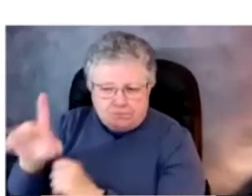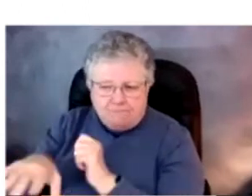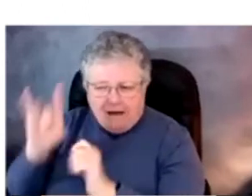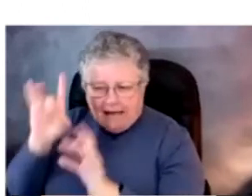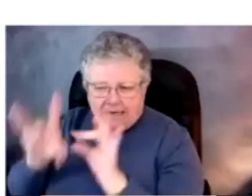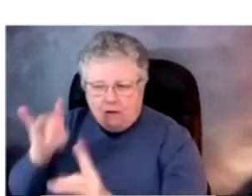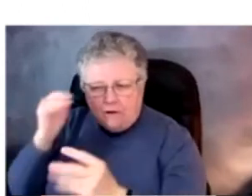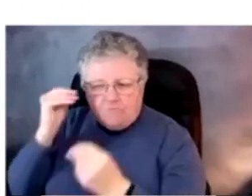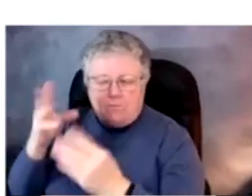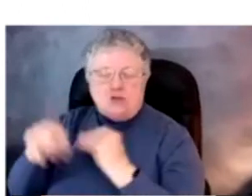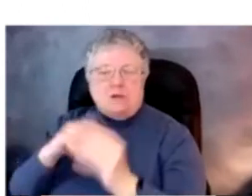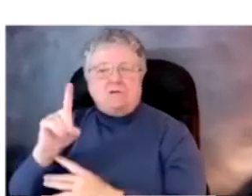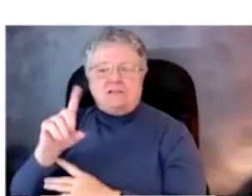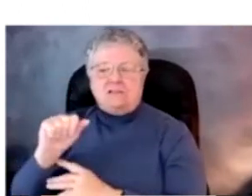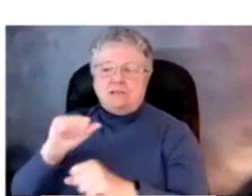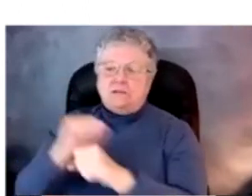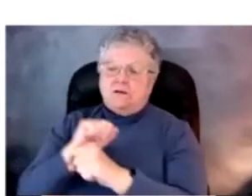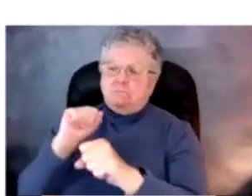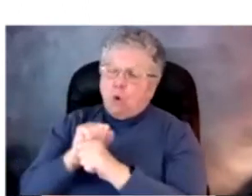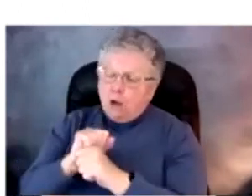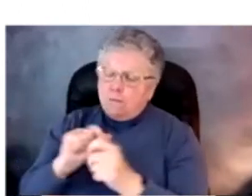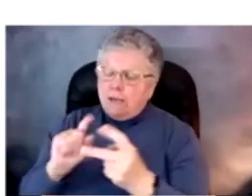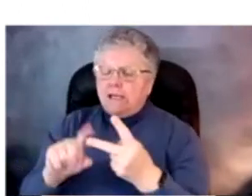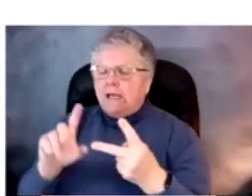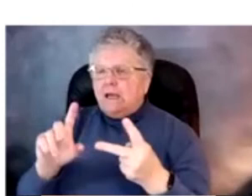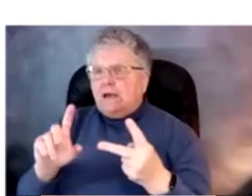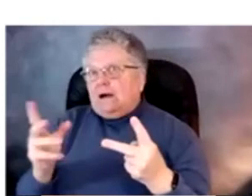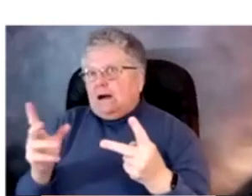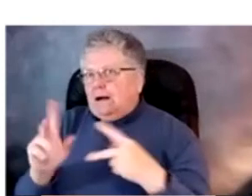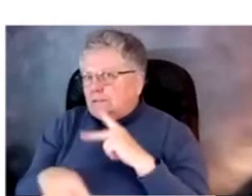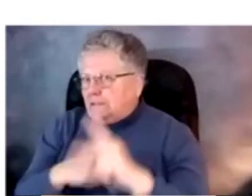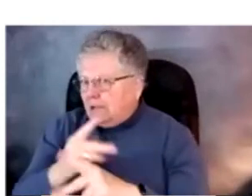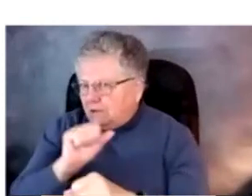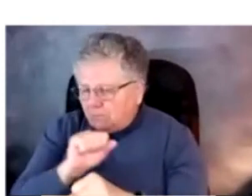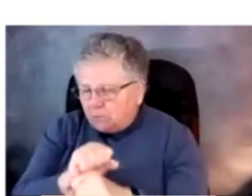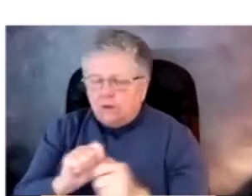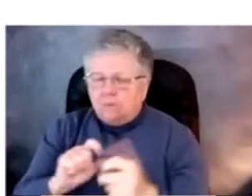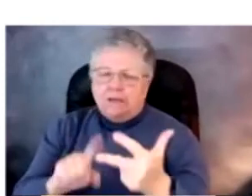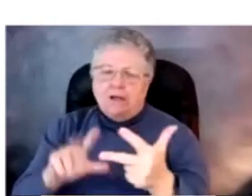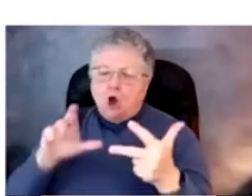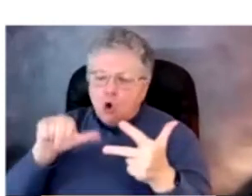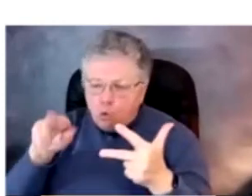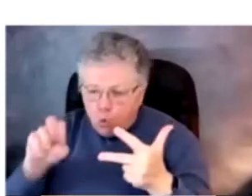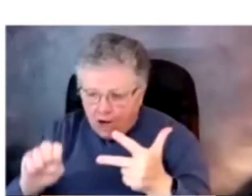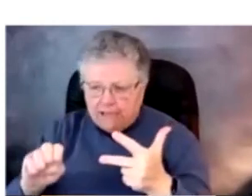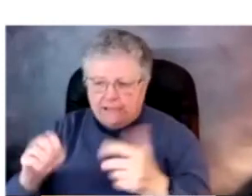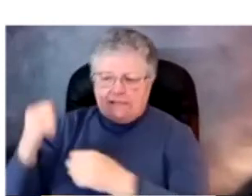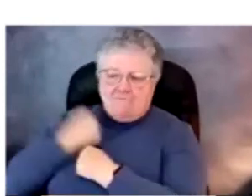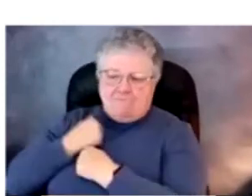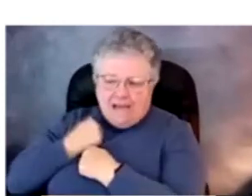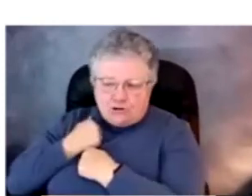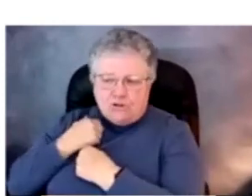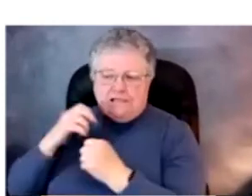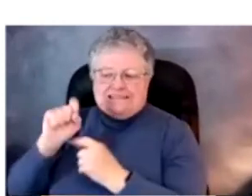type, disability by race and ethnicity, and poverty status, veteran status,